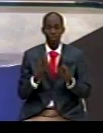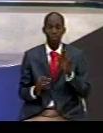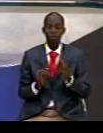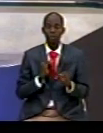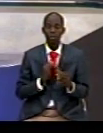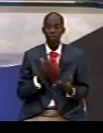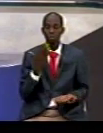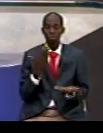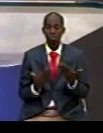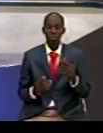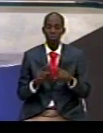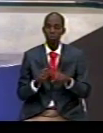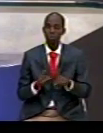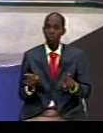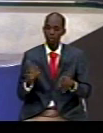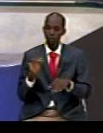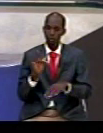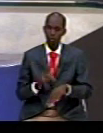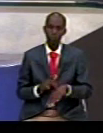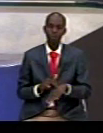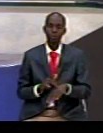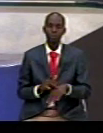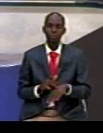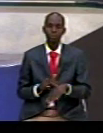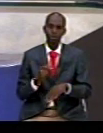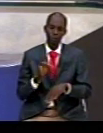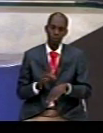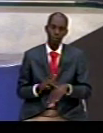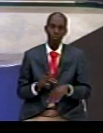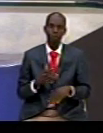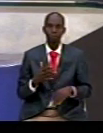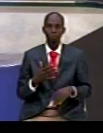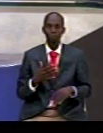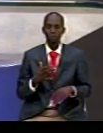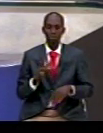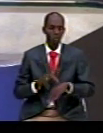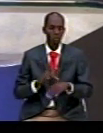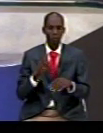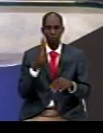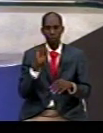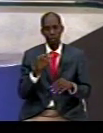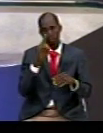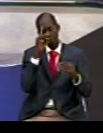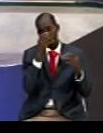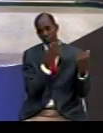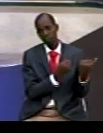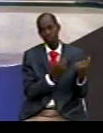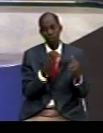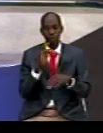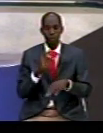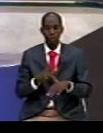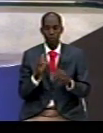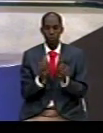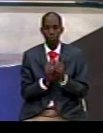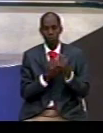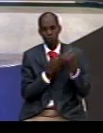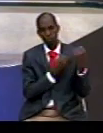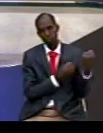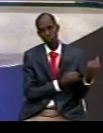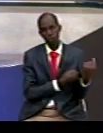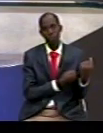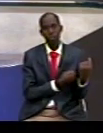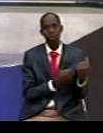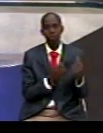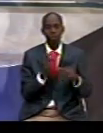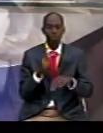may but touch by faith, touch with confidence, touch with trust,